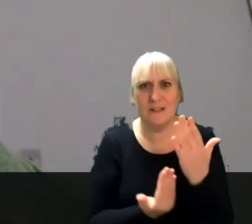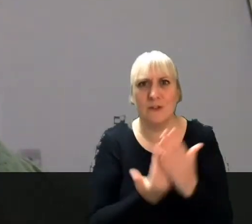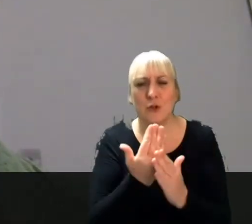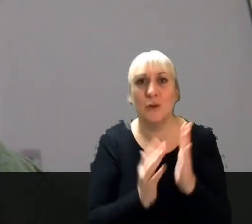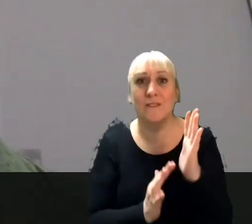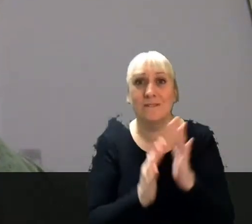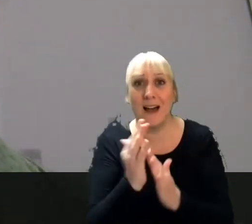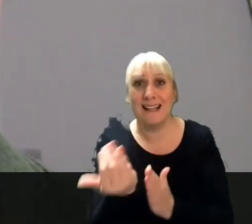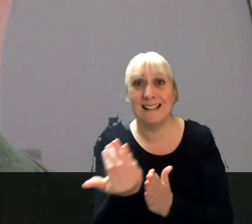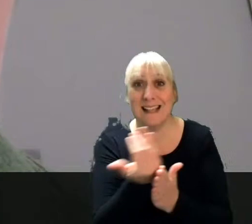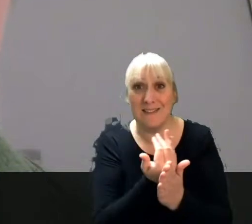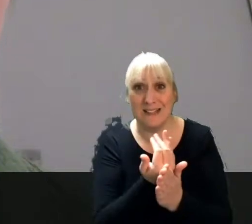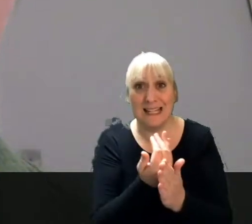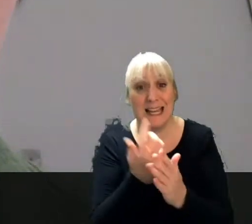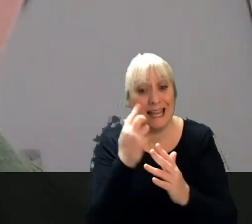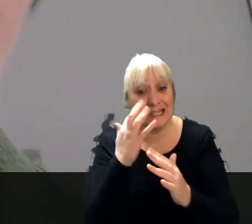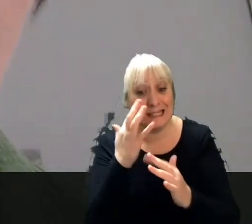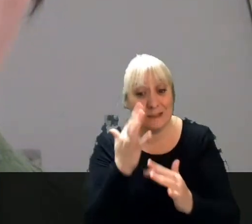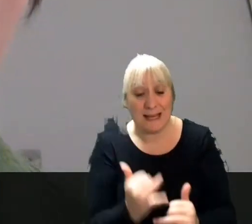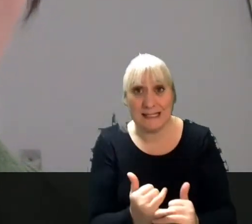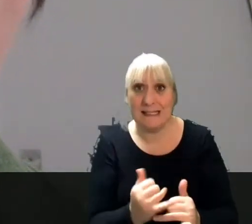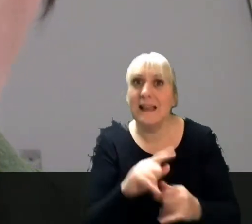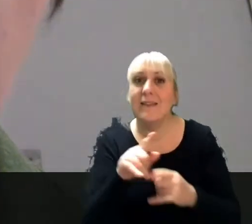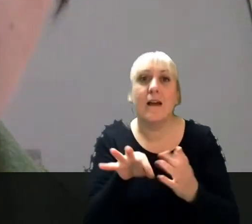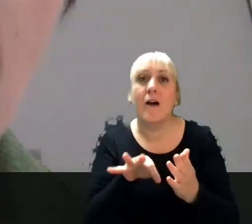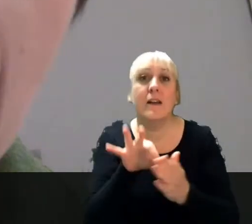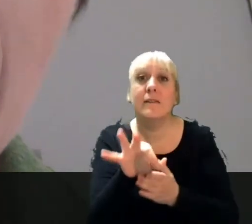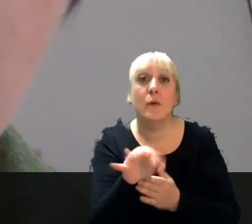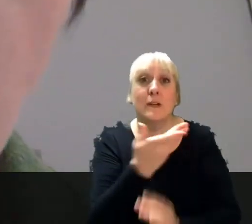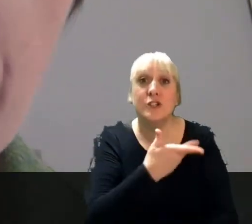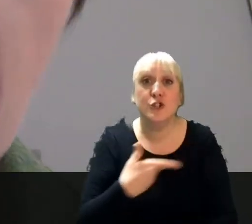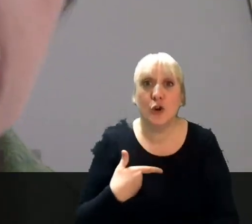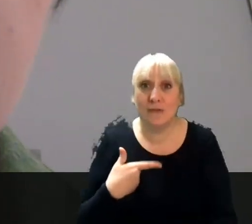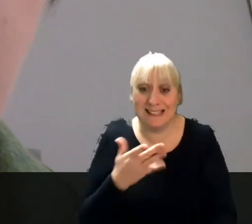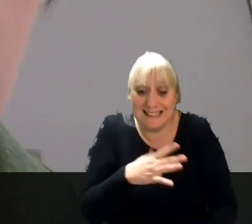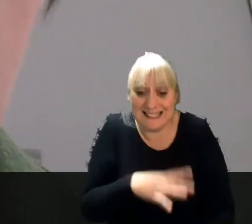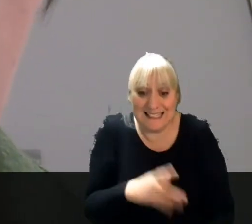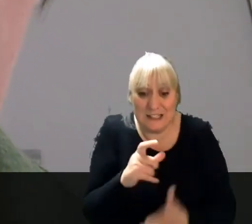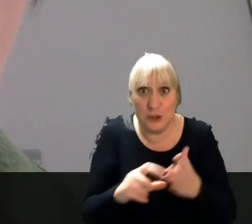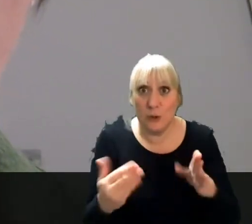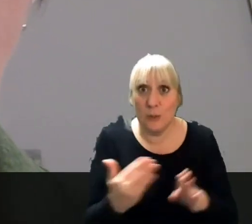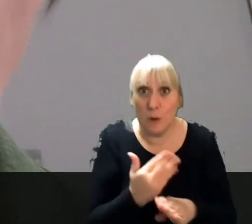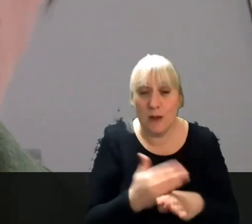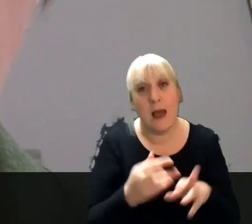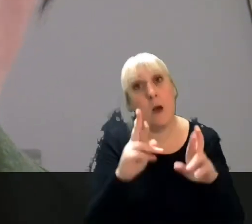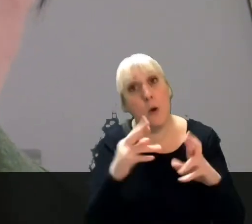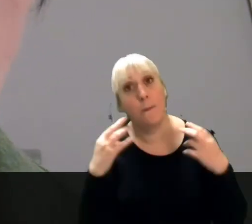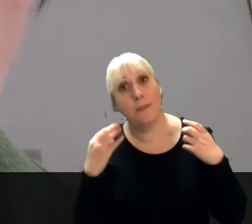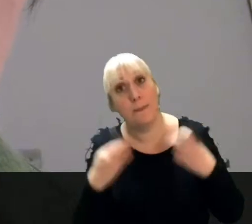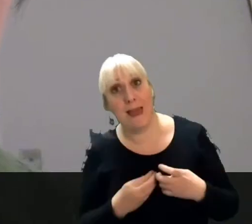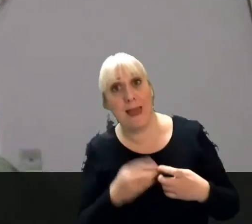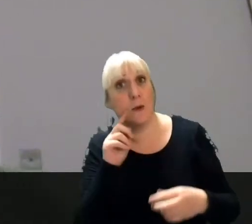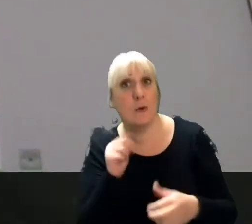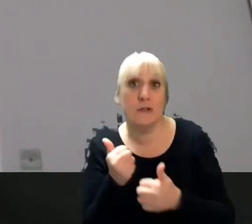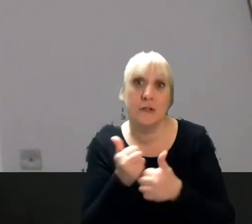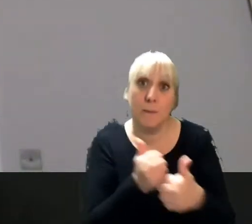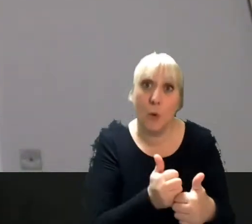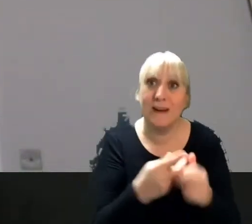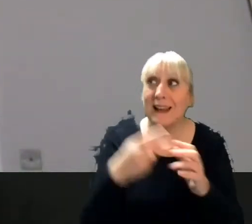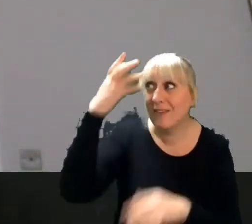can't afford the insurance that's needed to carry out this work. And I'm hoping the Mayor might be able to step in here if the government fails to do so.